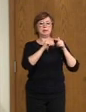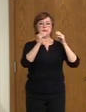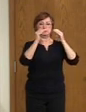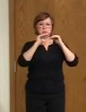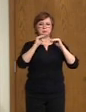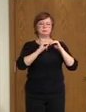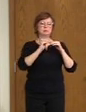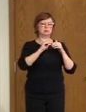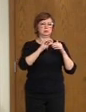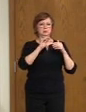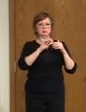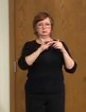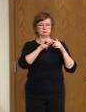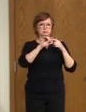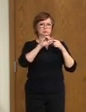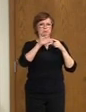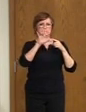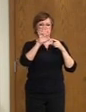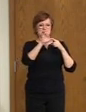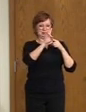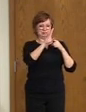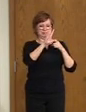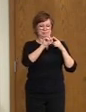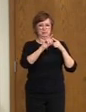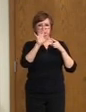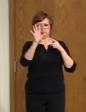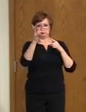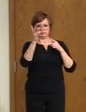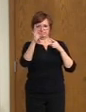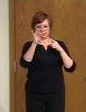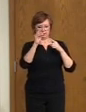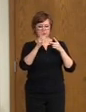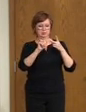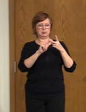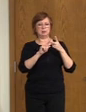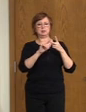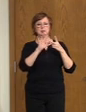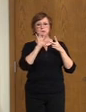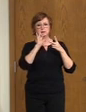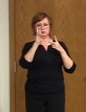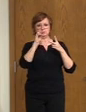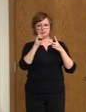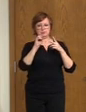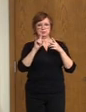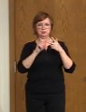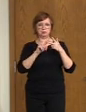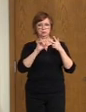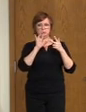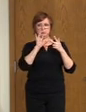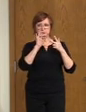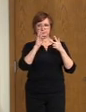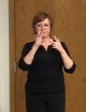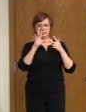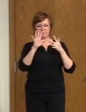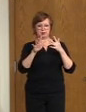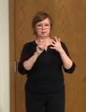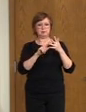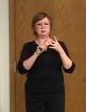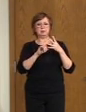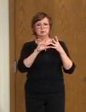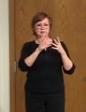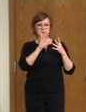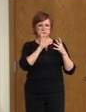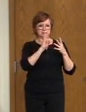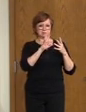decrements, 65 to 69, 70 to 75 to 79, 70 to 75, 65